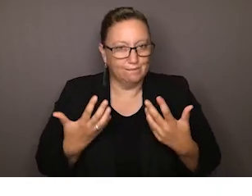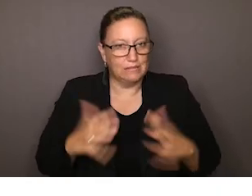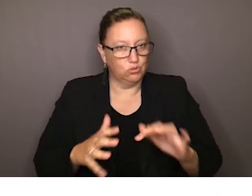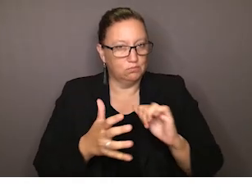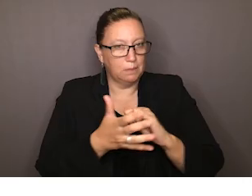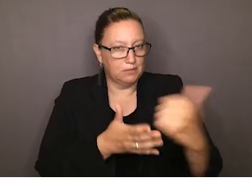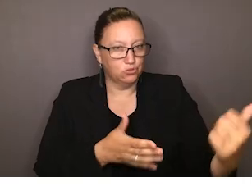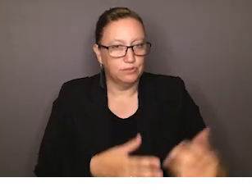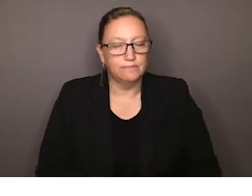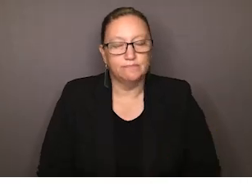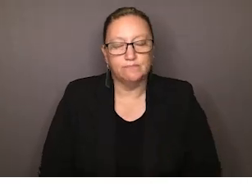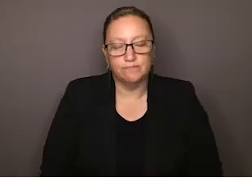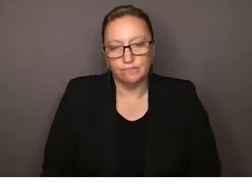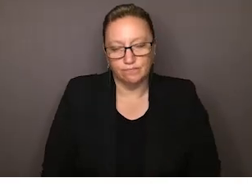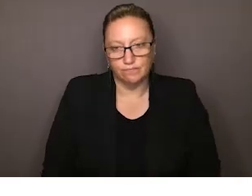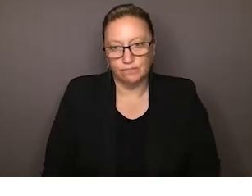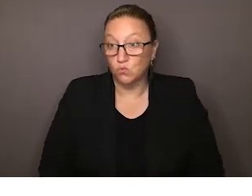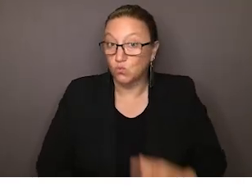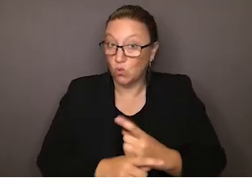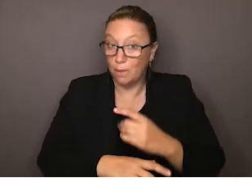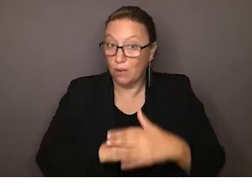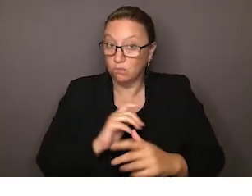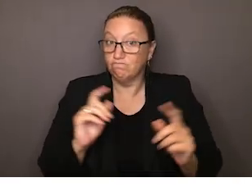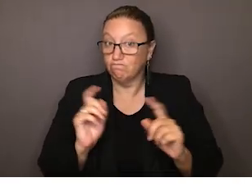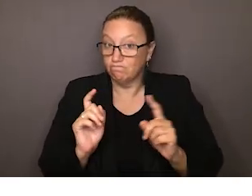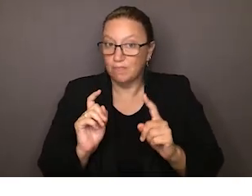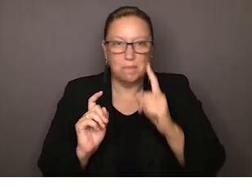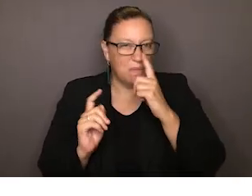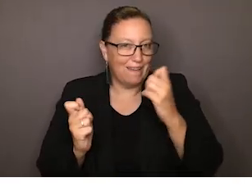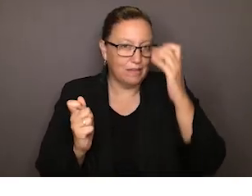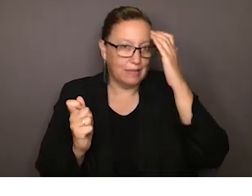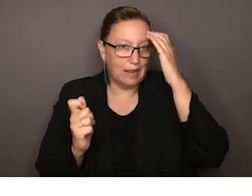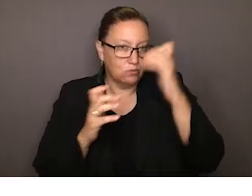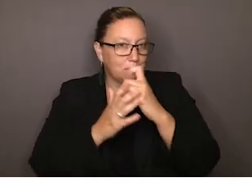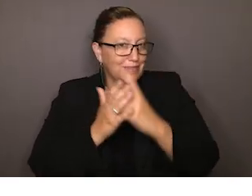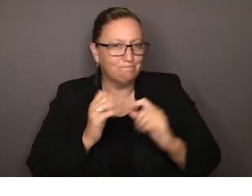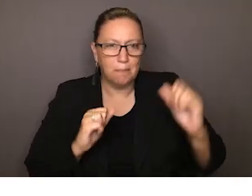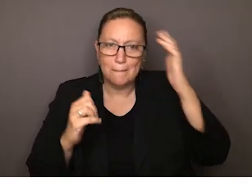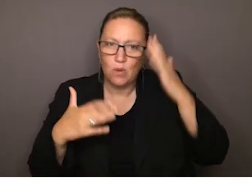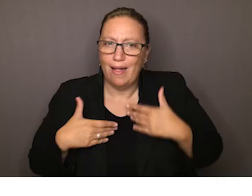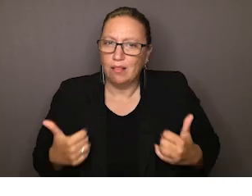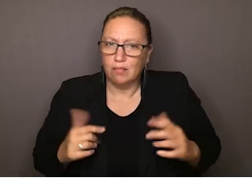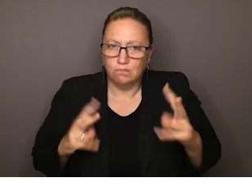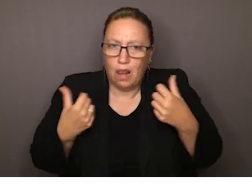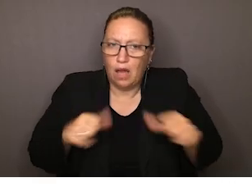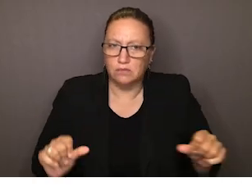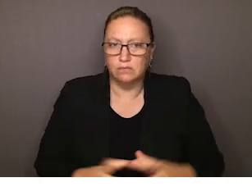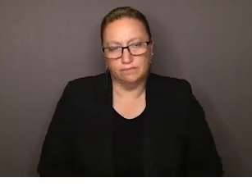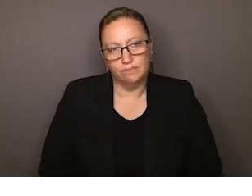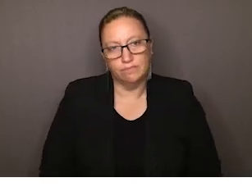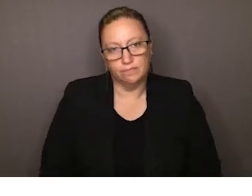has published on mental health for people with intellectual